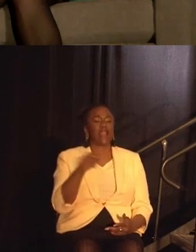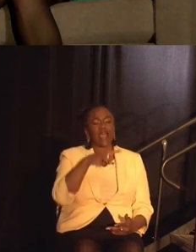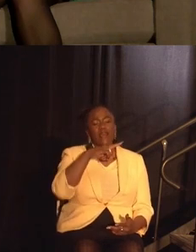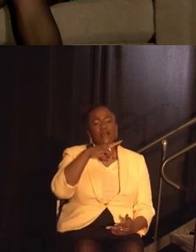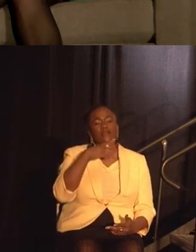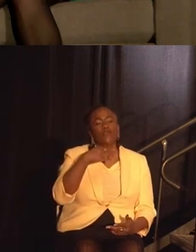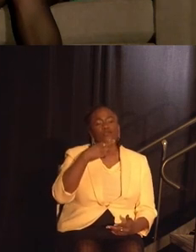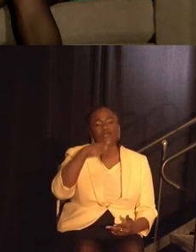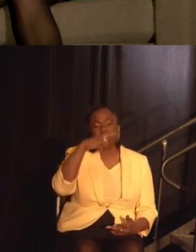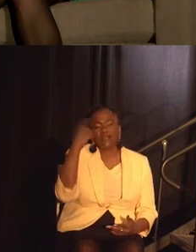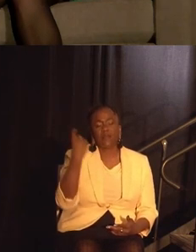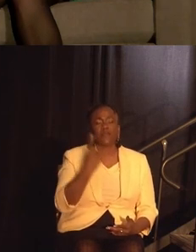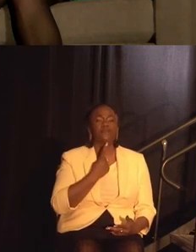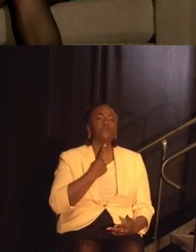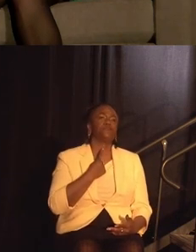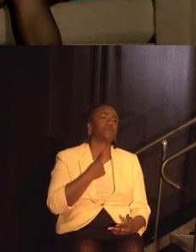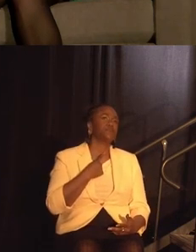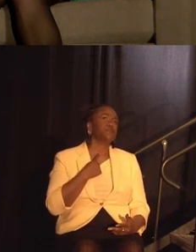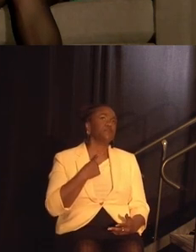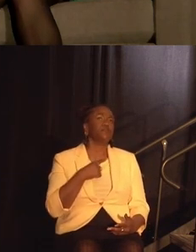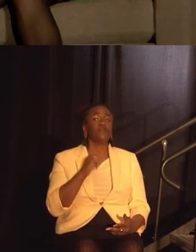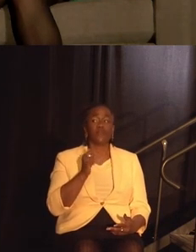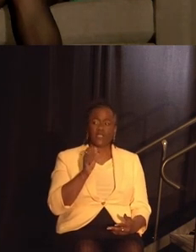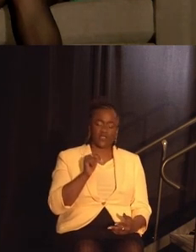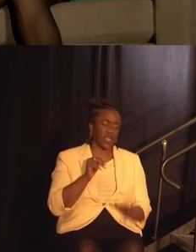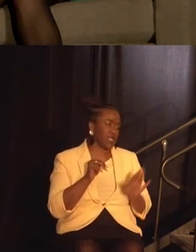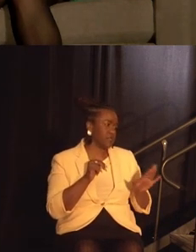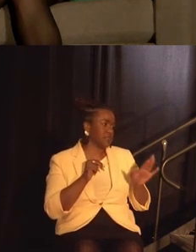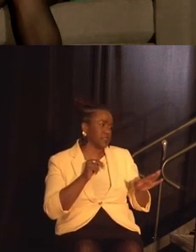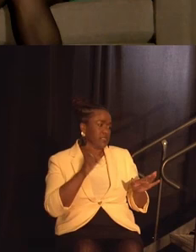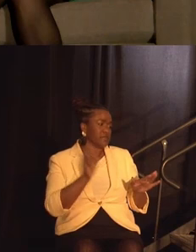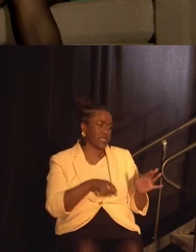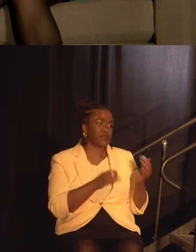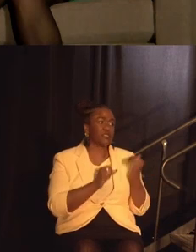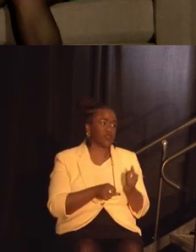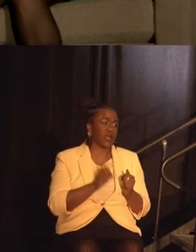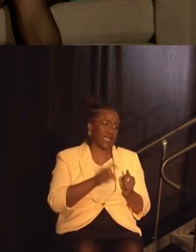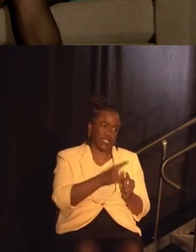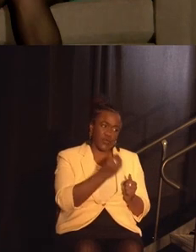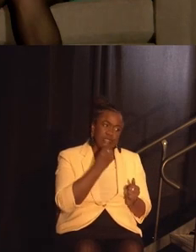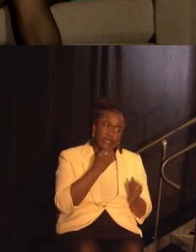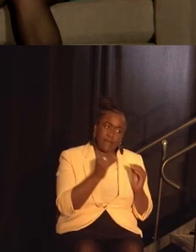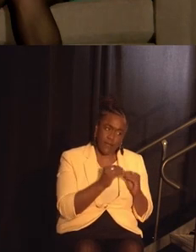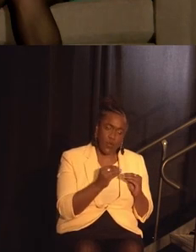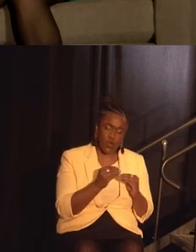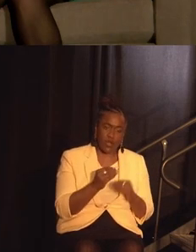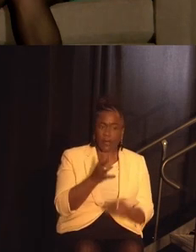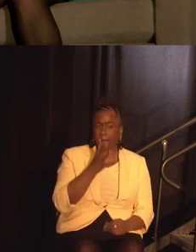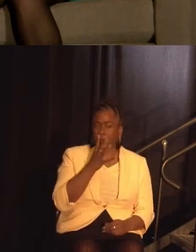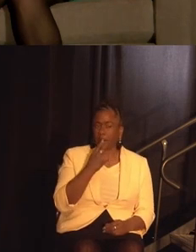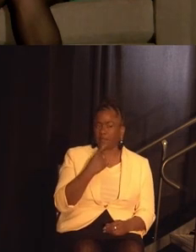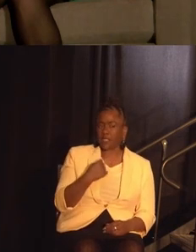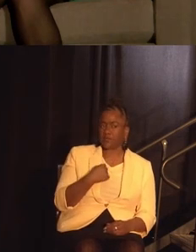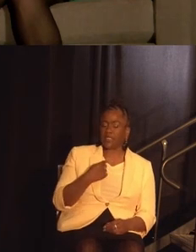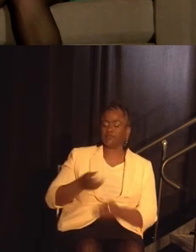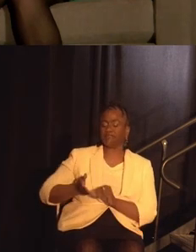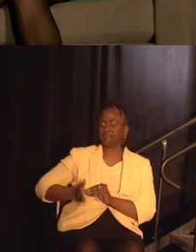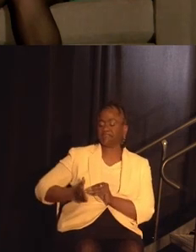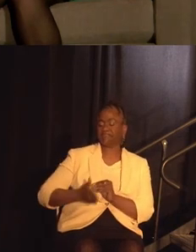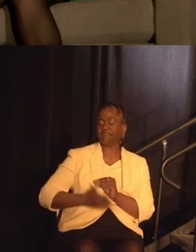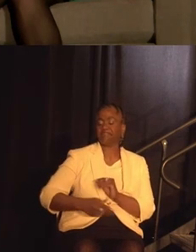slug. Jane, you have to be strong. I need you to eat more, she tells me, cutting another